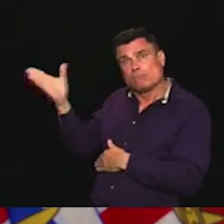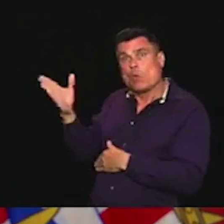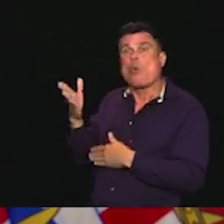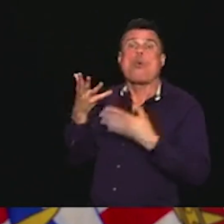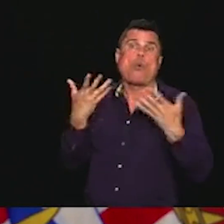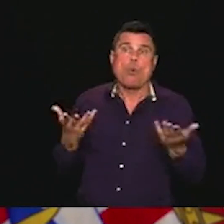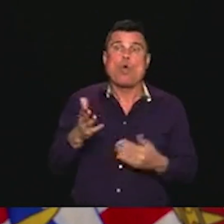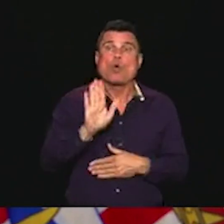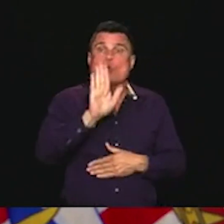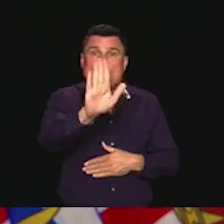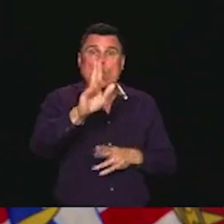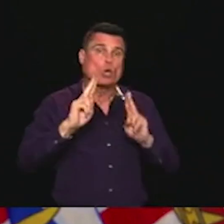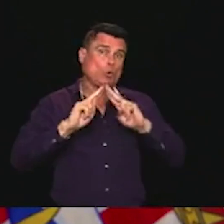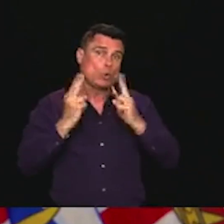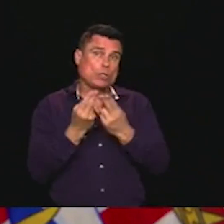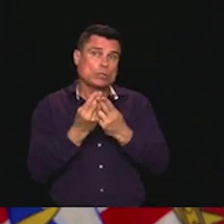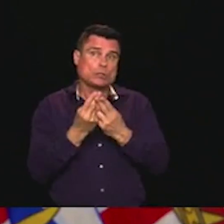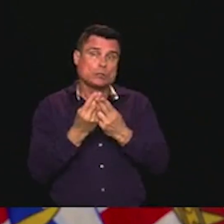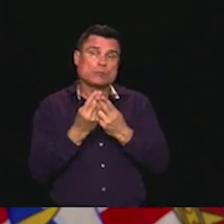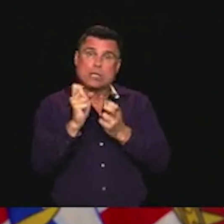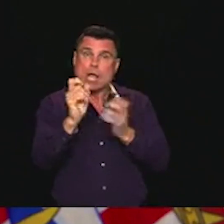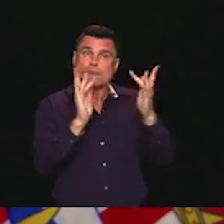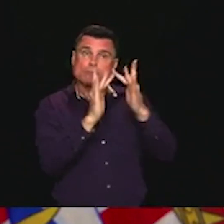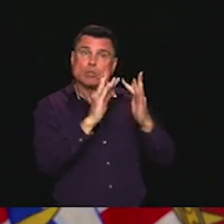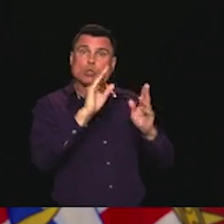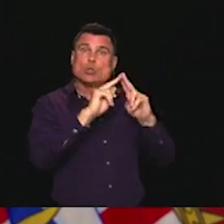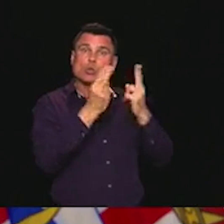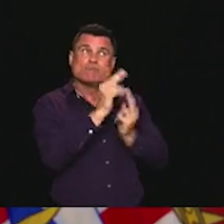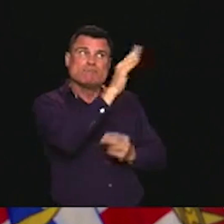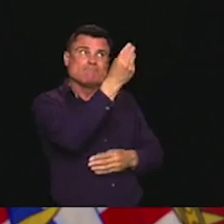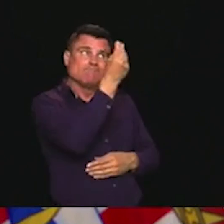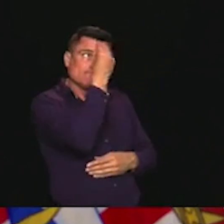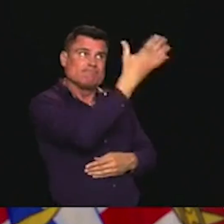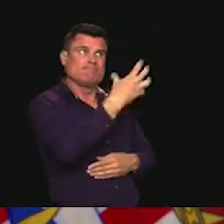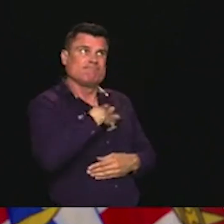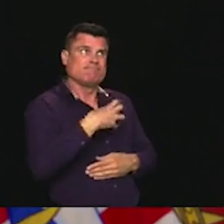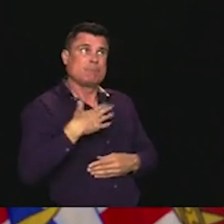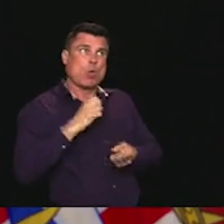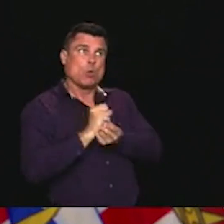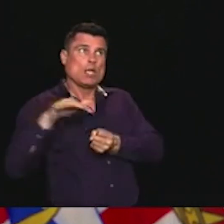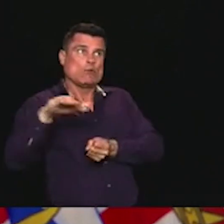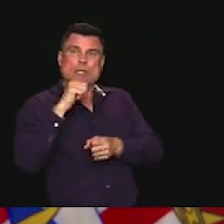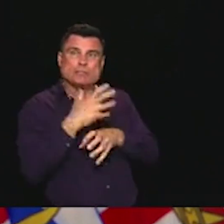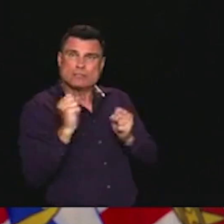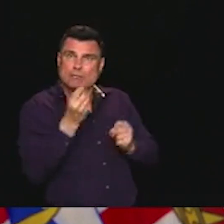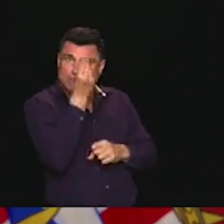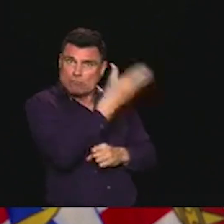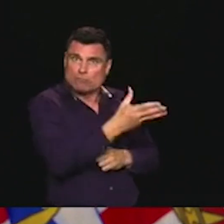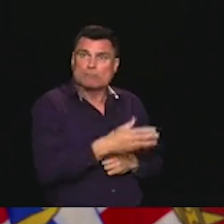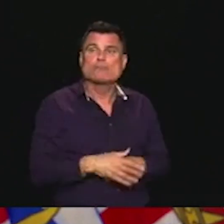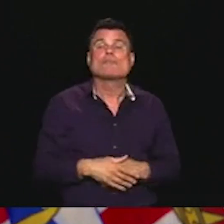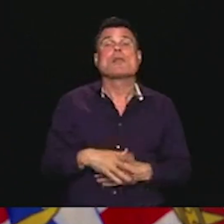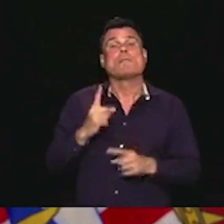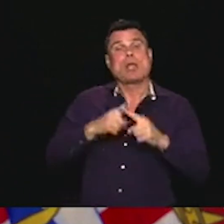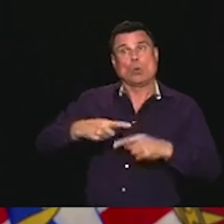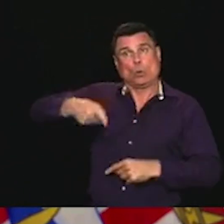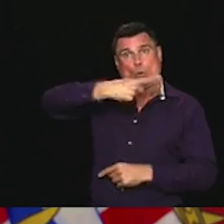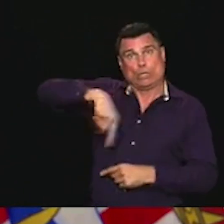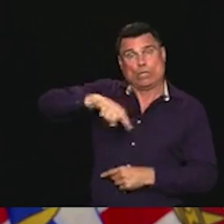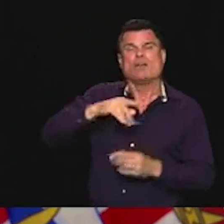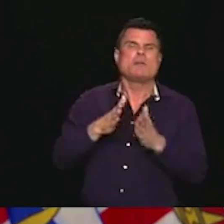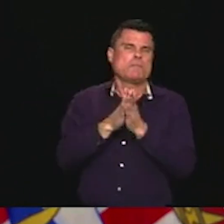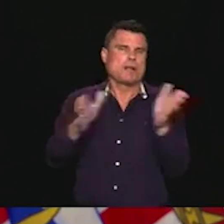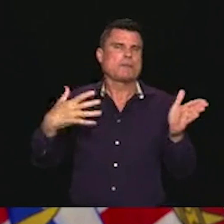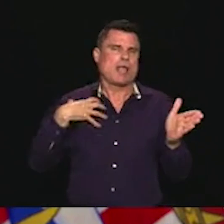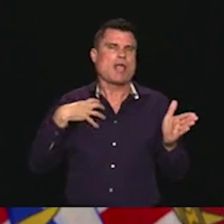your unions if you are unionized. But we always, in public health, play a role in the protection of the health of the